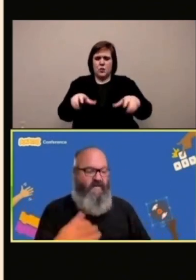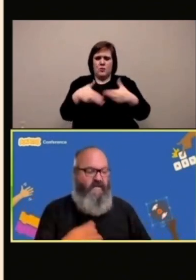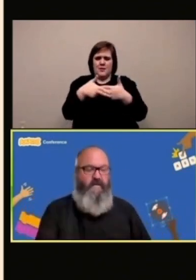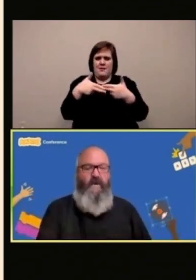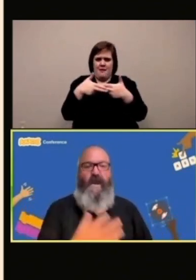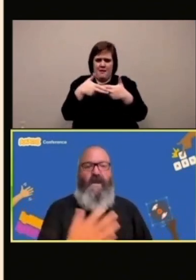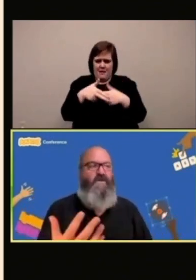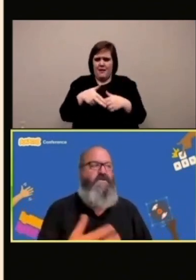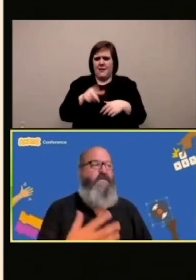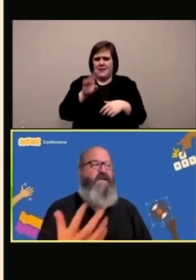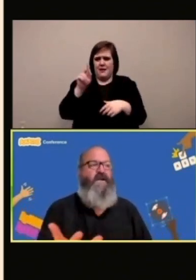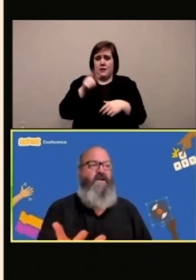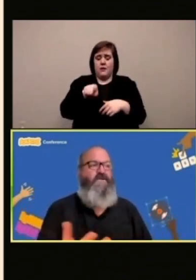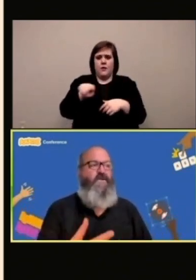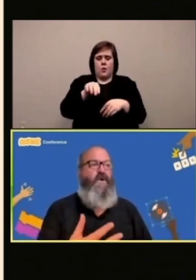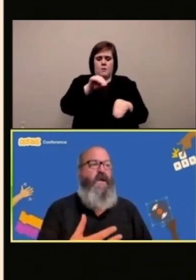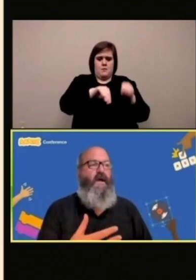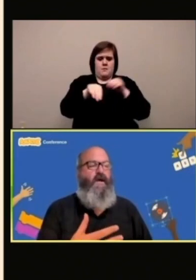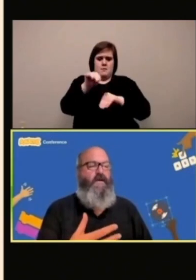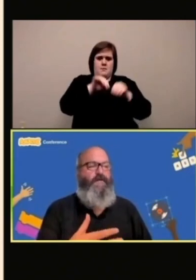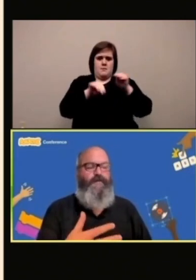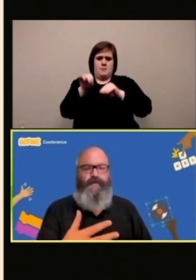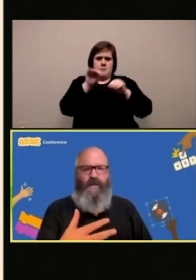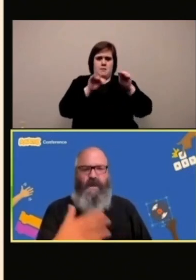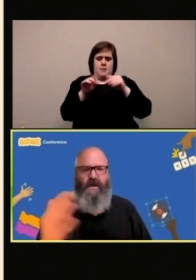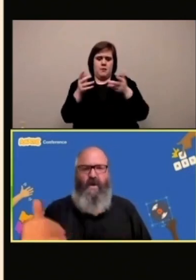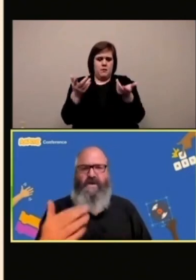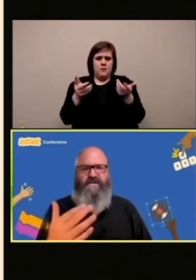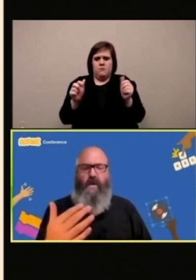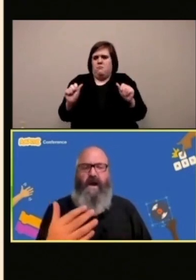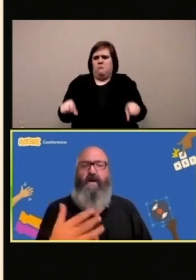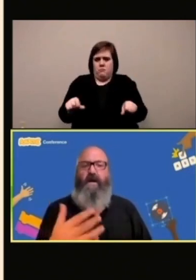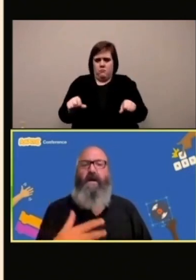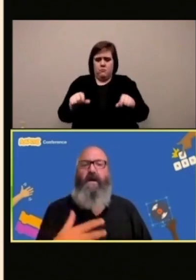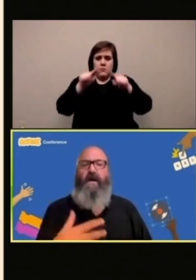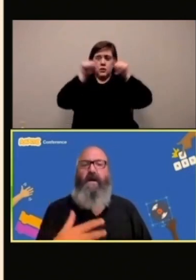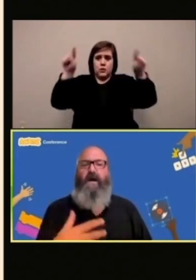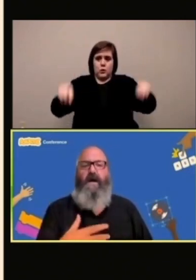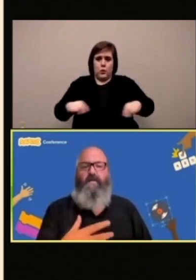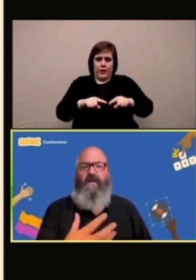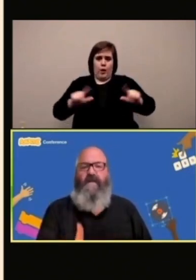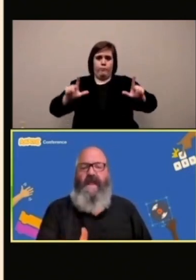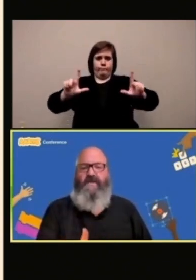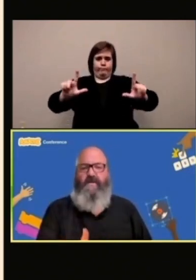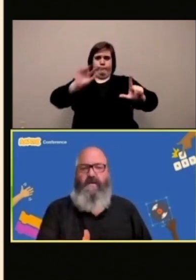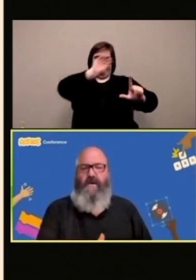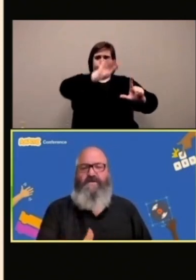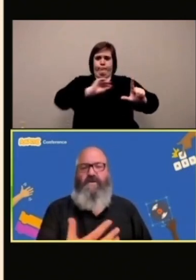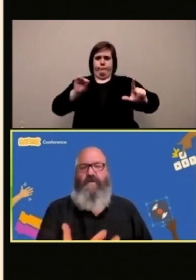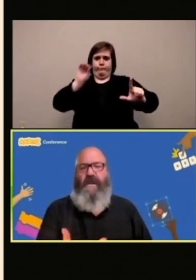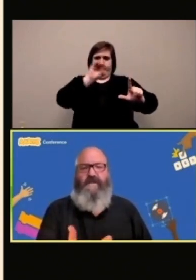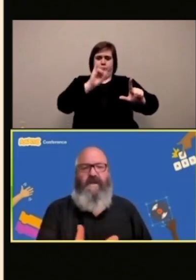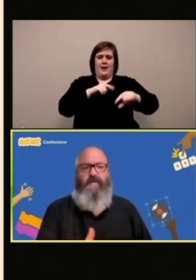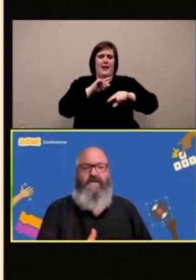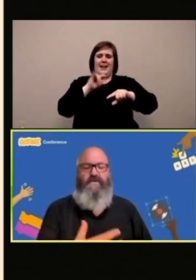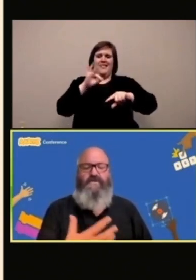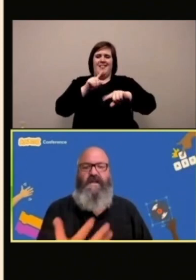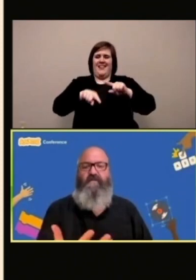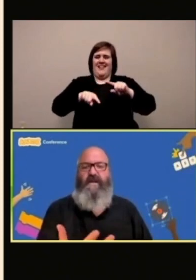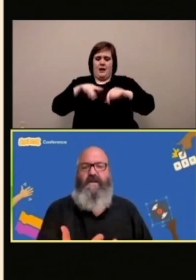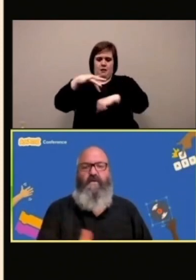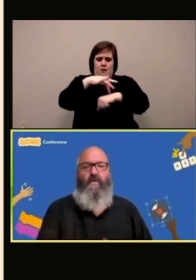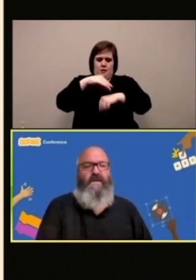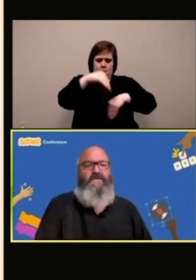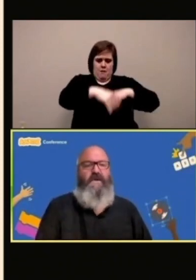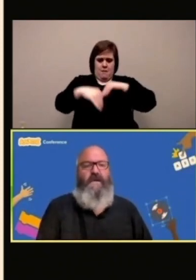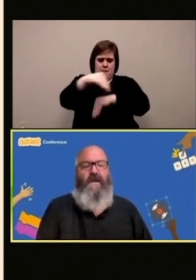just having them arrange those objects onto a square. If they can't do it in person or they can't take a picture, there's